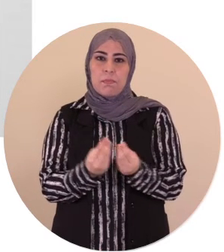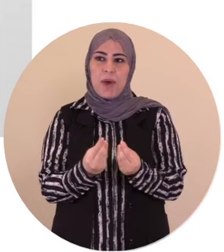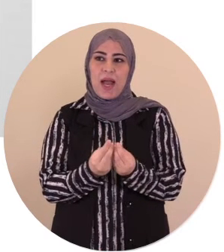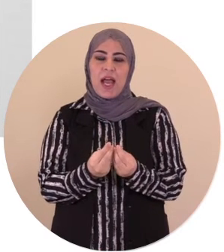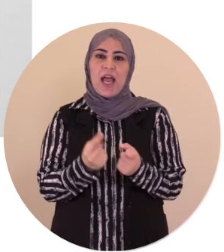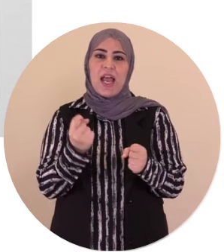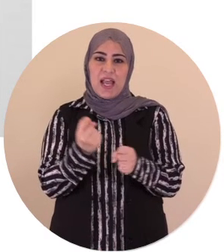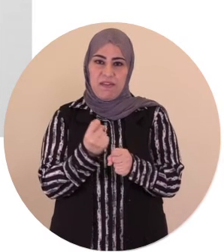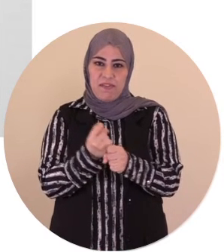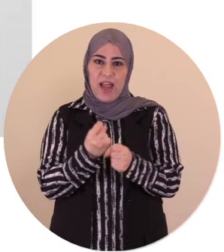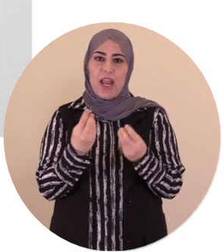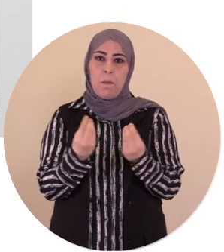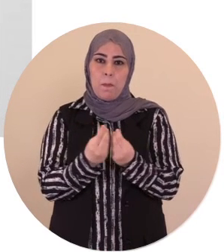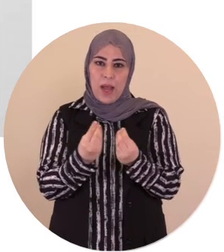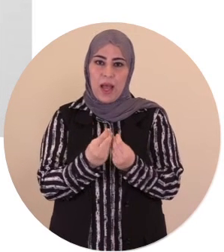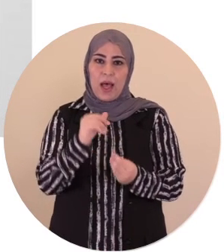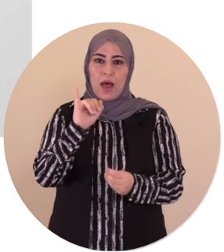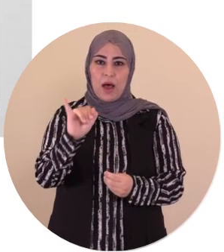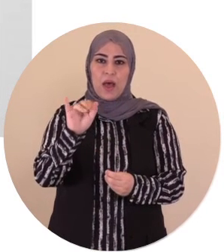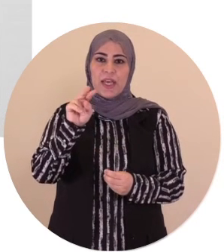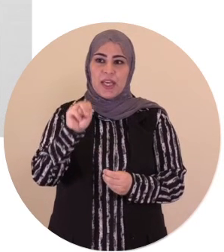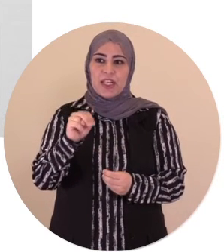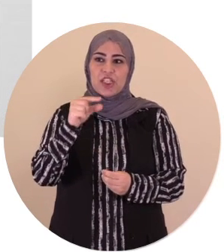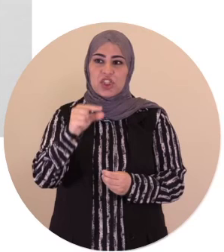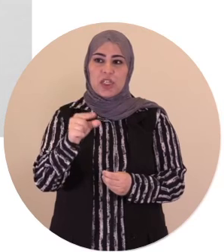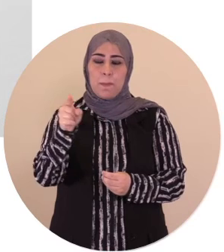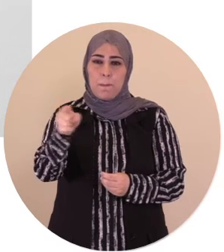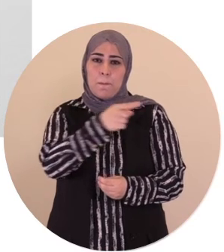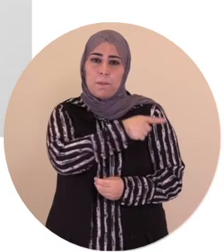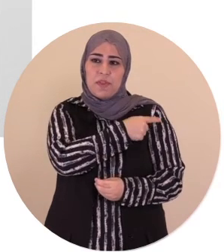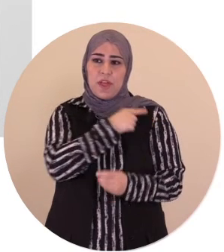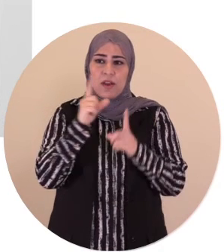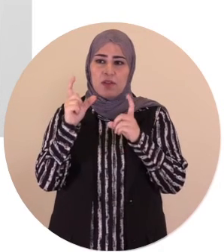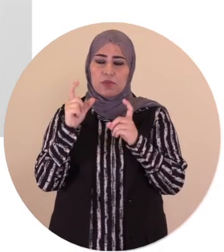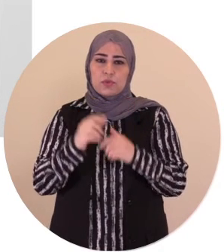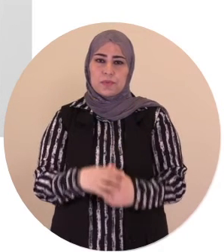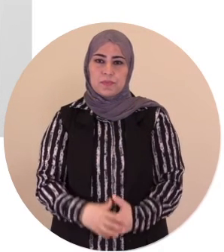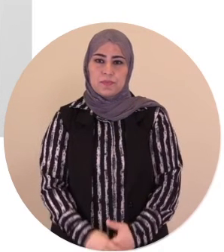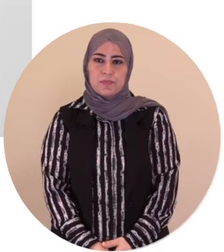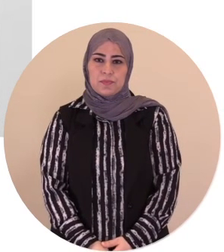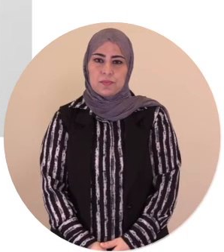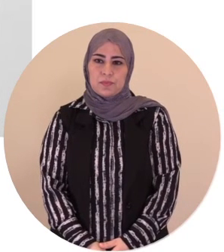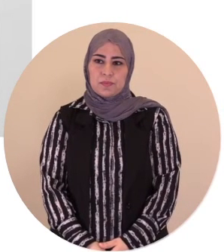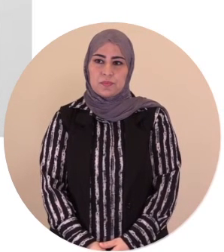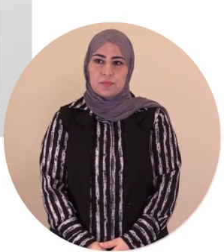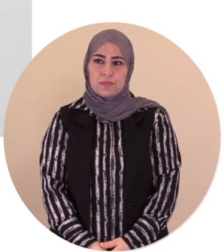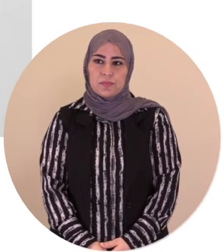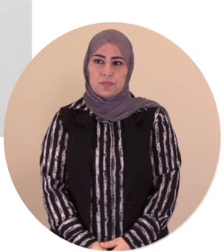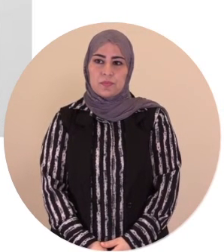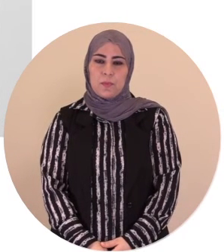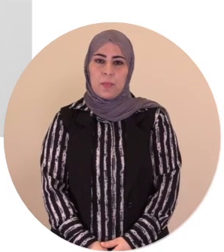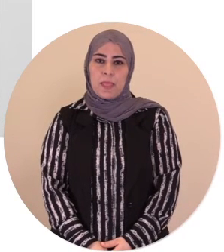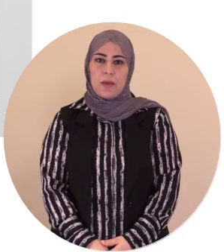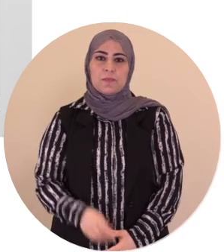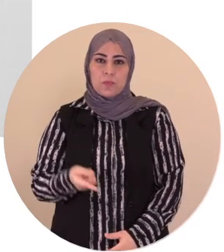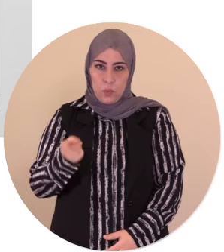playing, they had been swimming, they had been shopping, she had been watching. Very easy. Now, we also